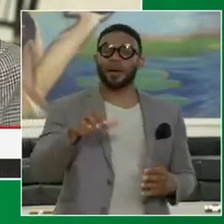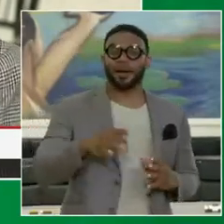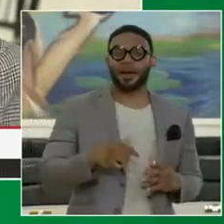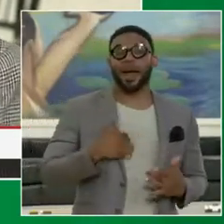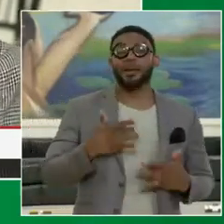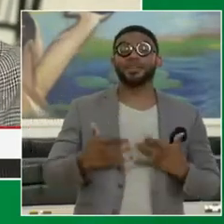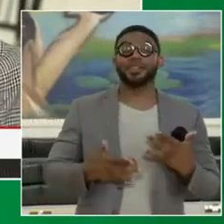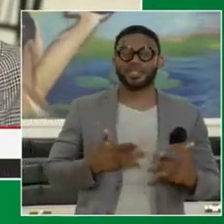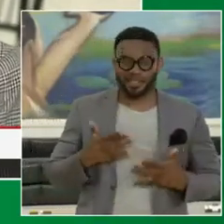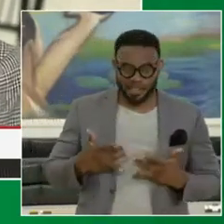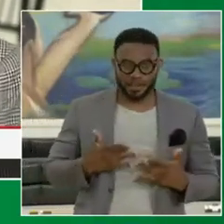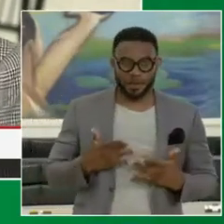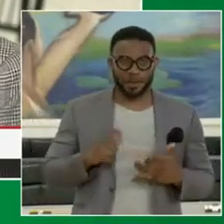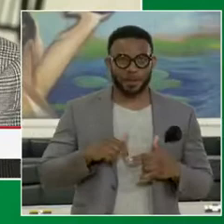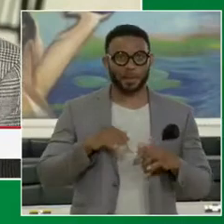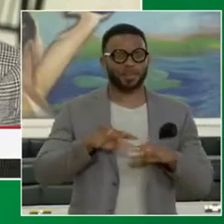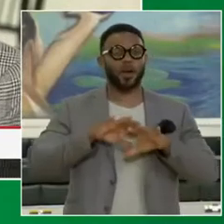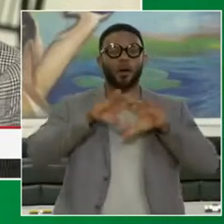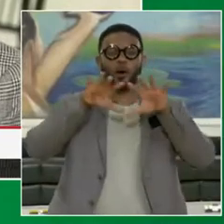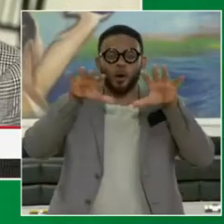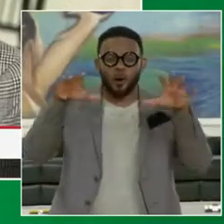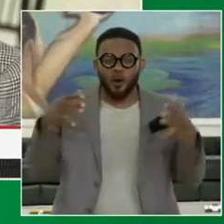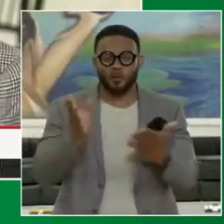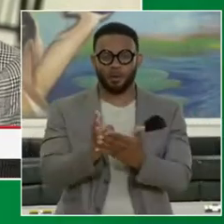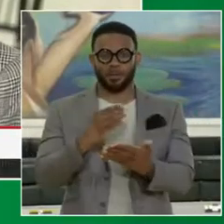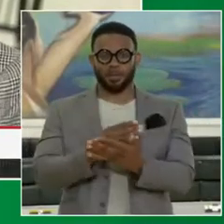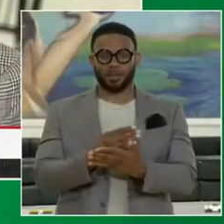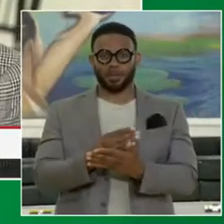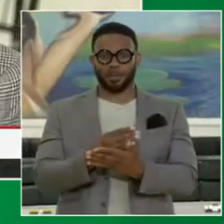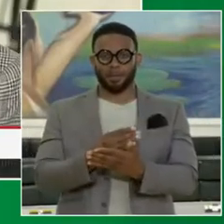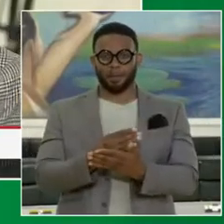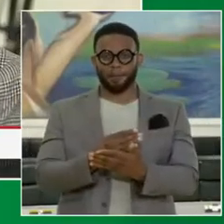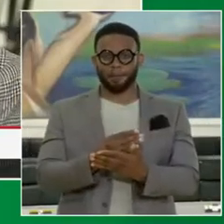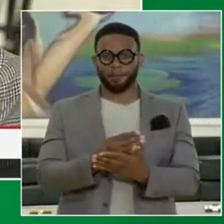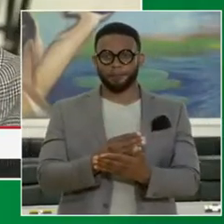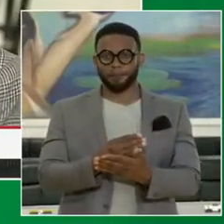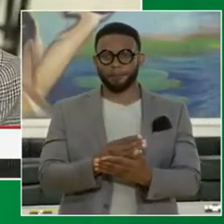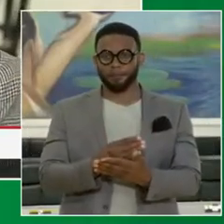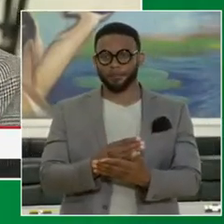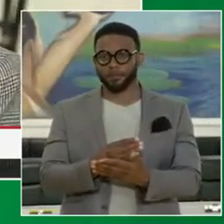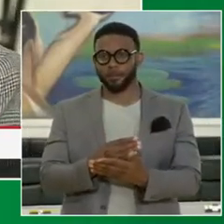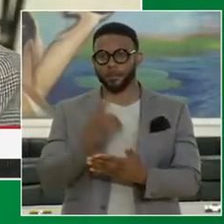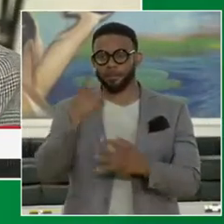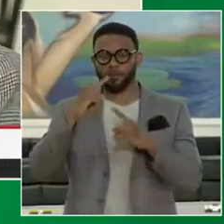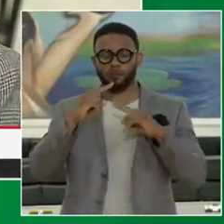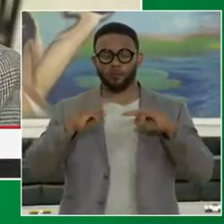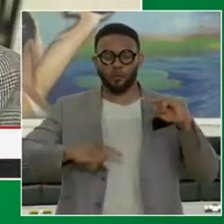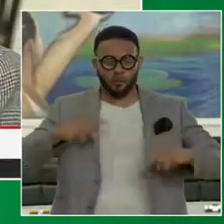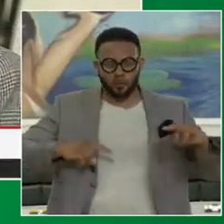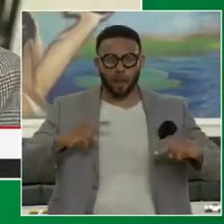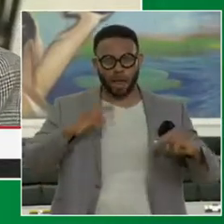I'm excited about the overall budget for a variety of reasons.